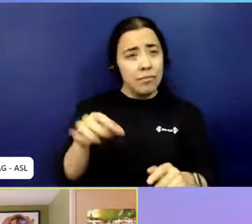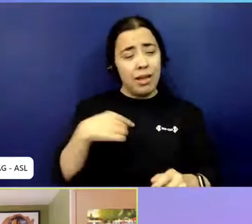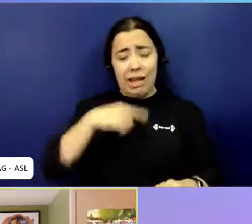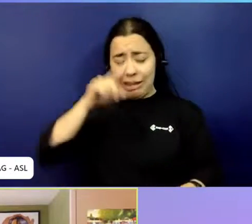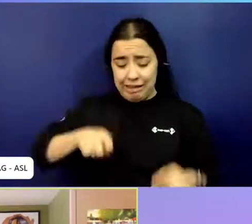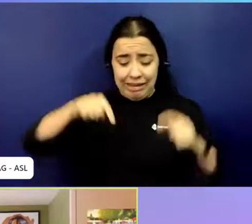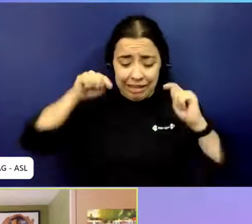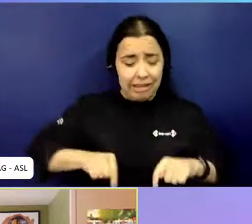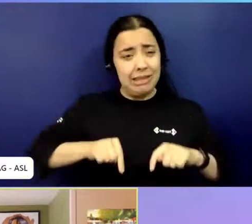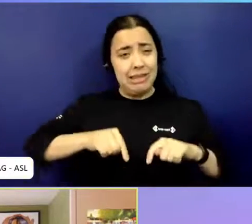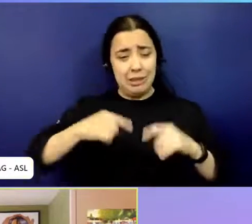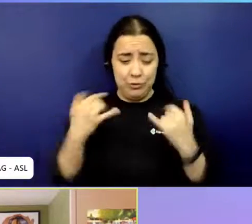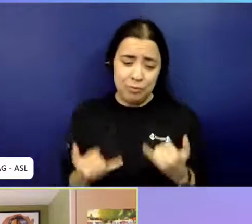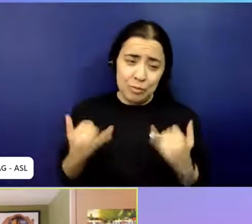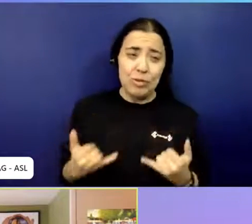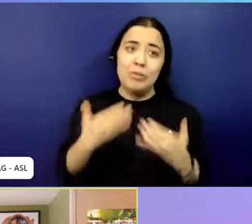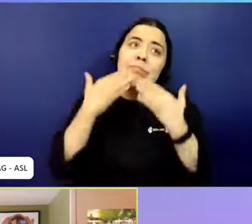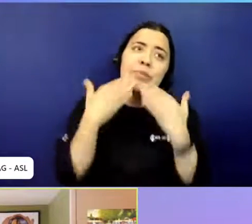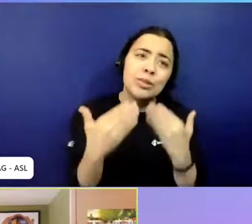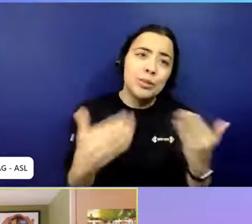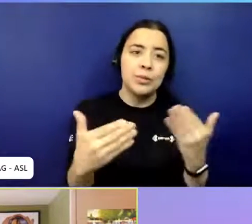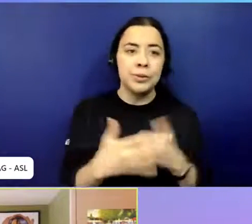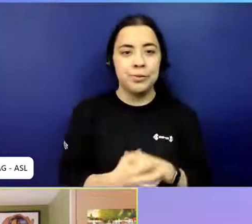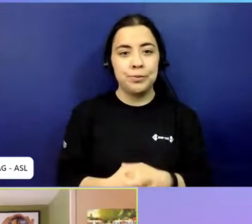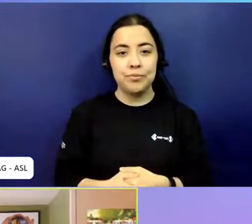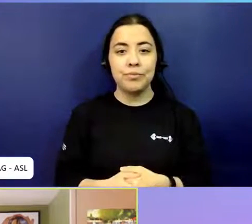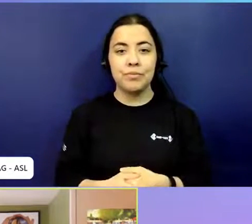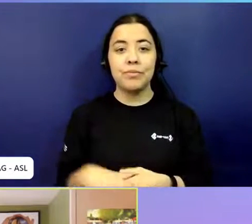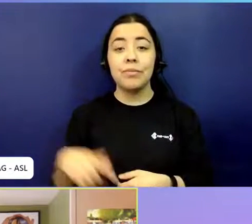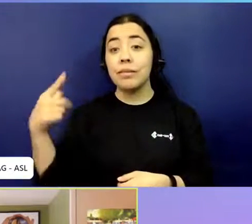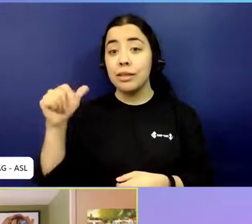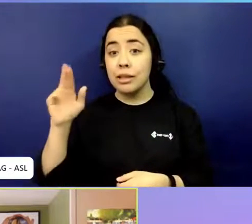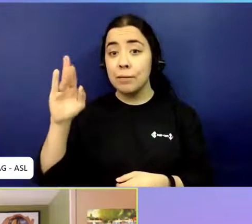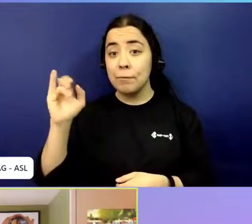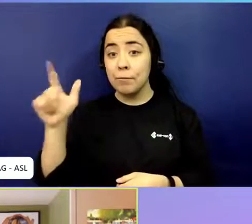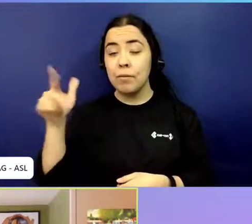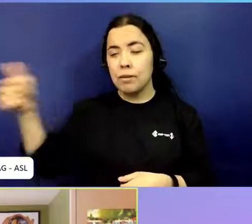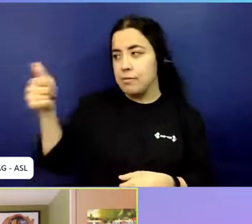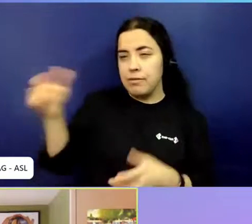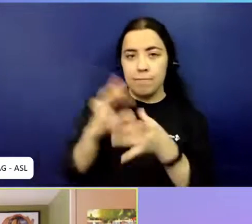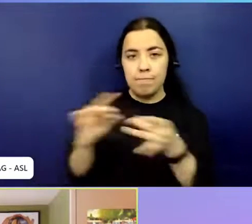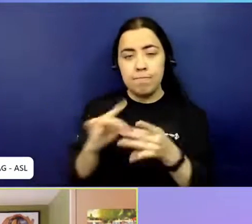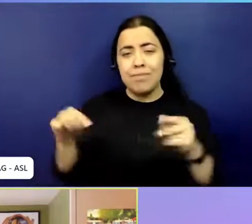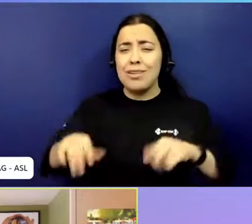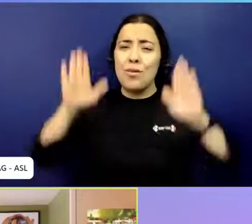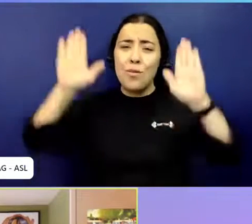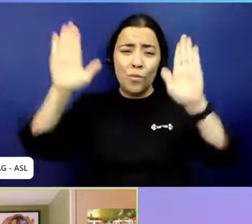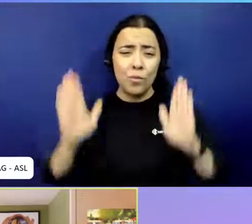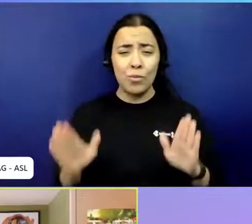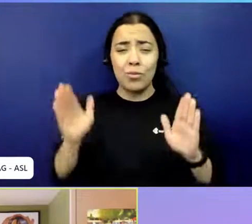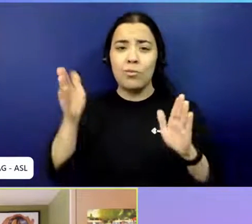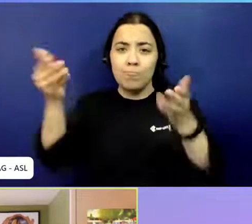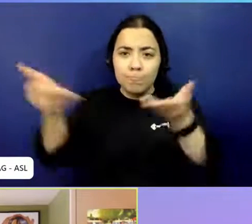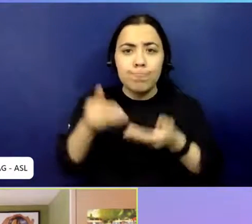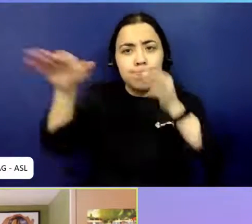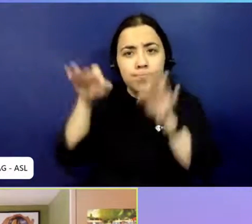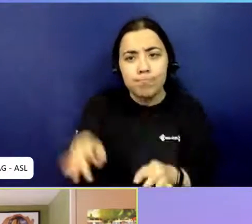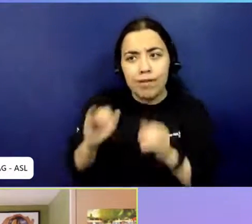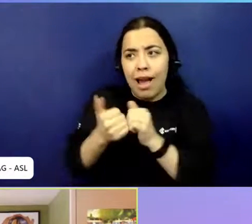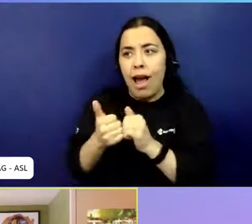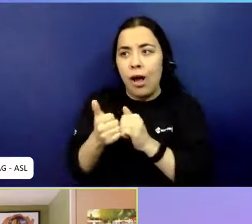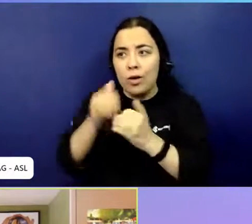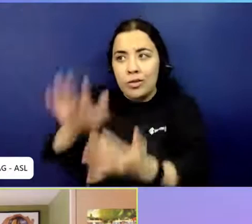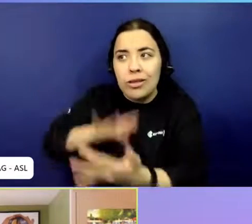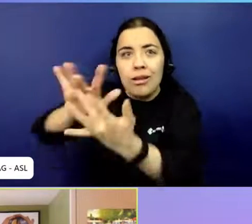moment in time. So thank you for that. Also, Gabriel mentioned this is a great introduction on the ways to